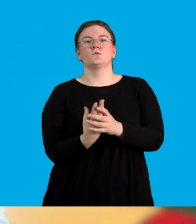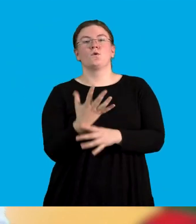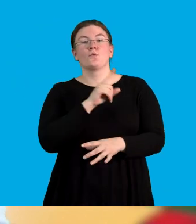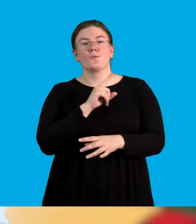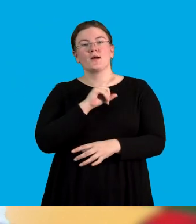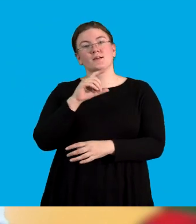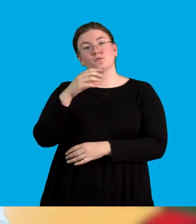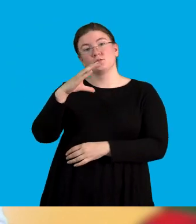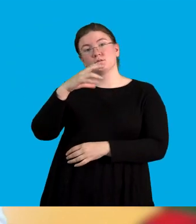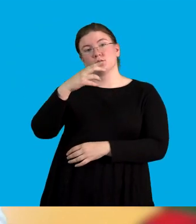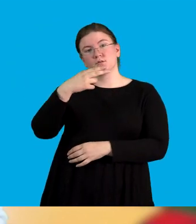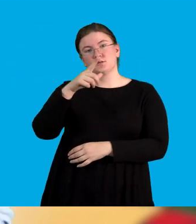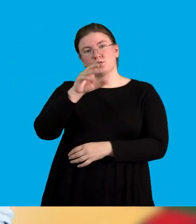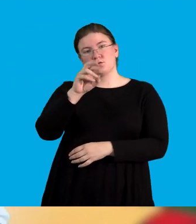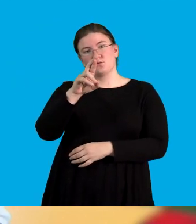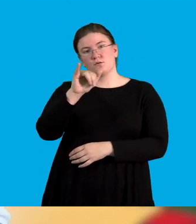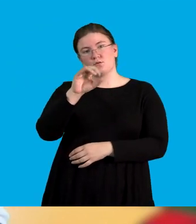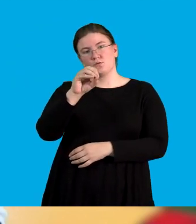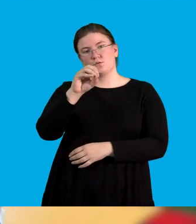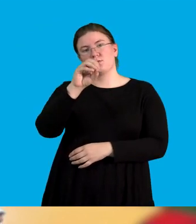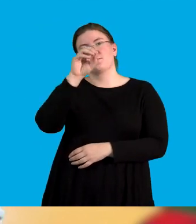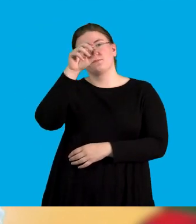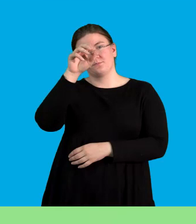then we have animal-like fungi.